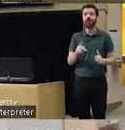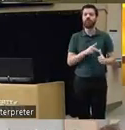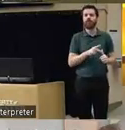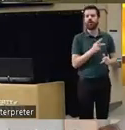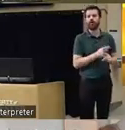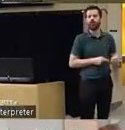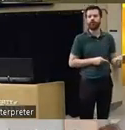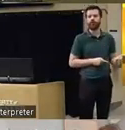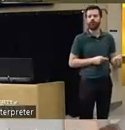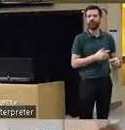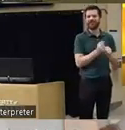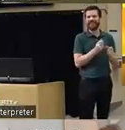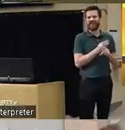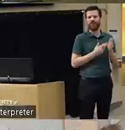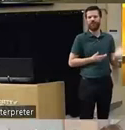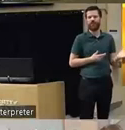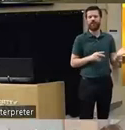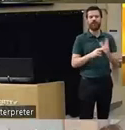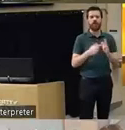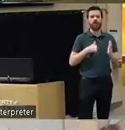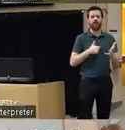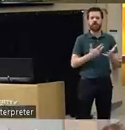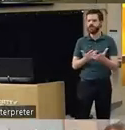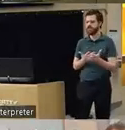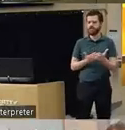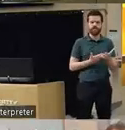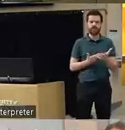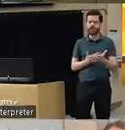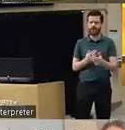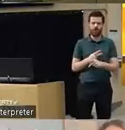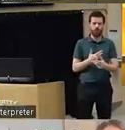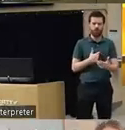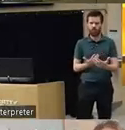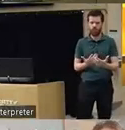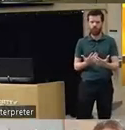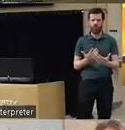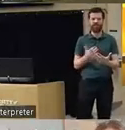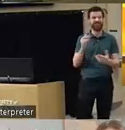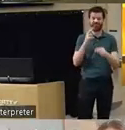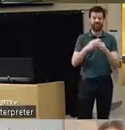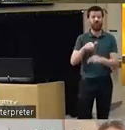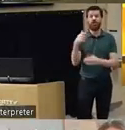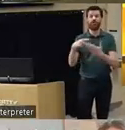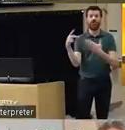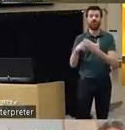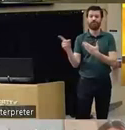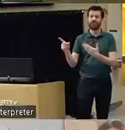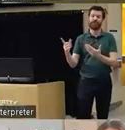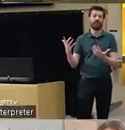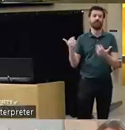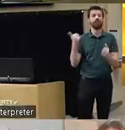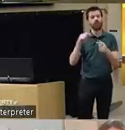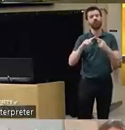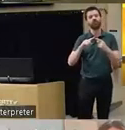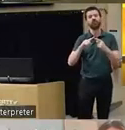there. So we're in a bit of a bind with all of that, as I imagine other programs are, where, you know, trying to match the